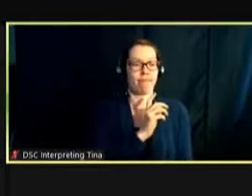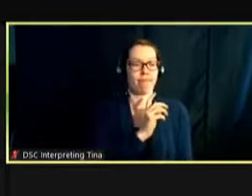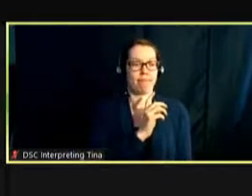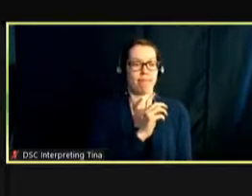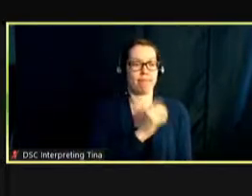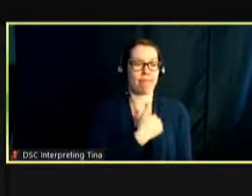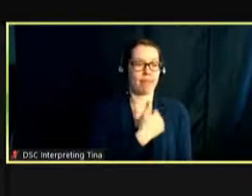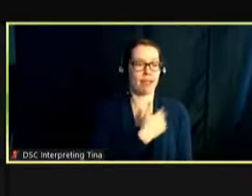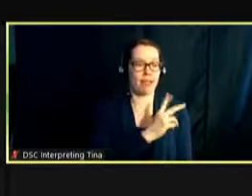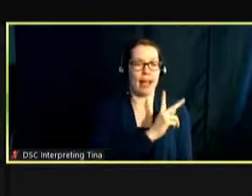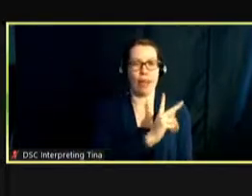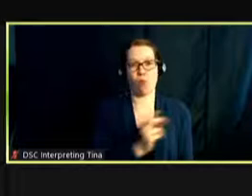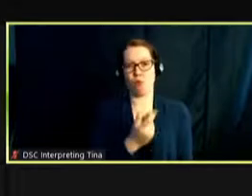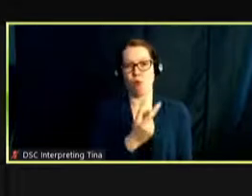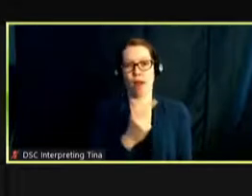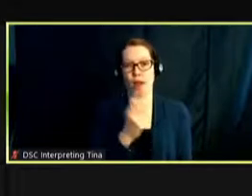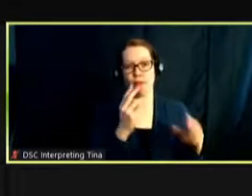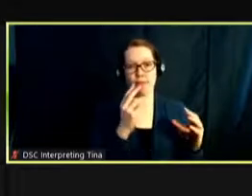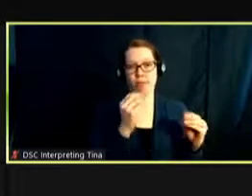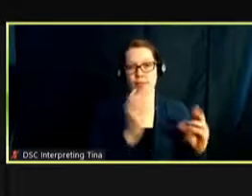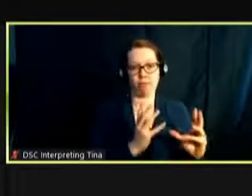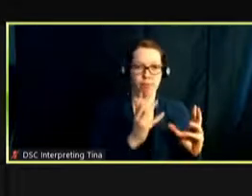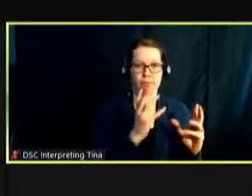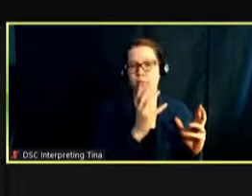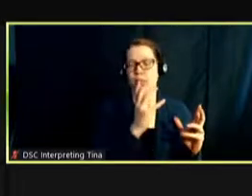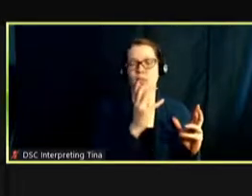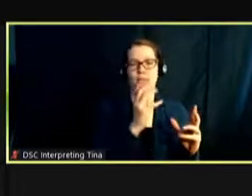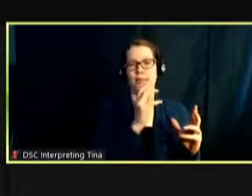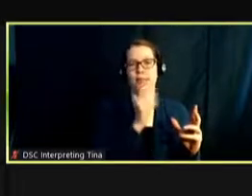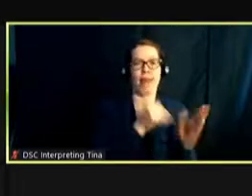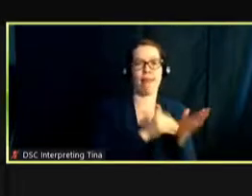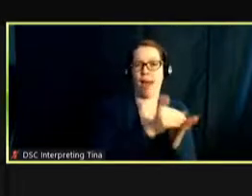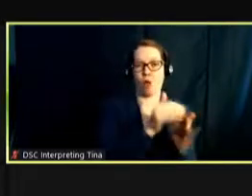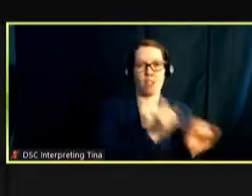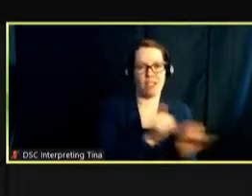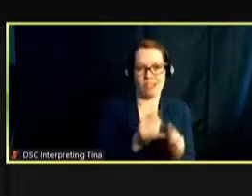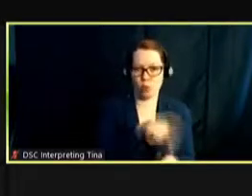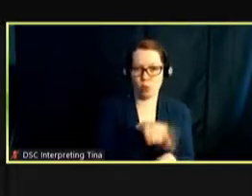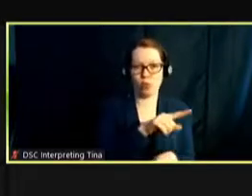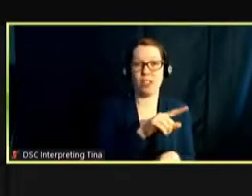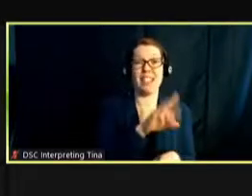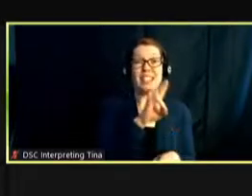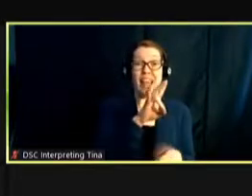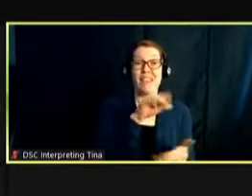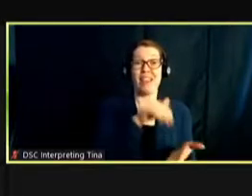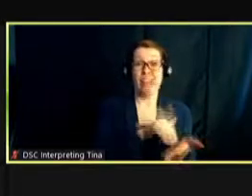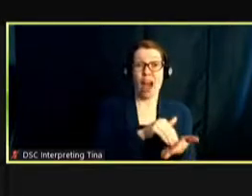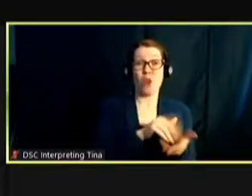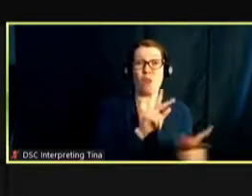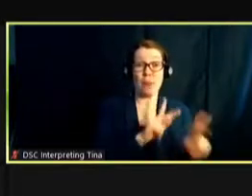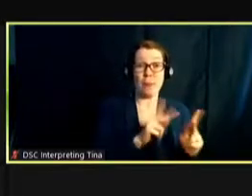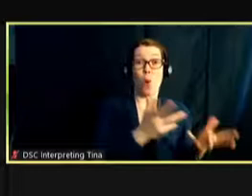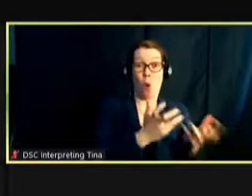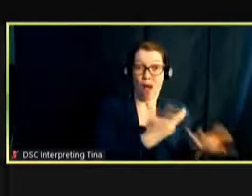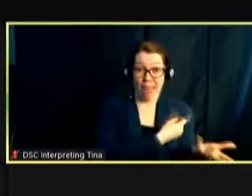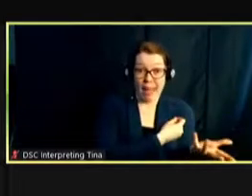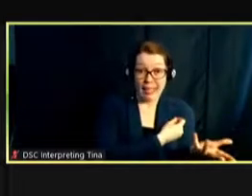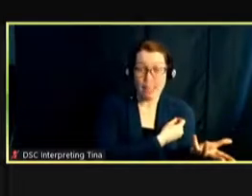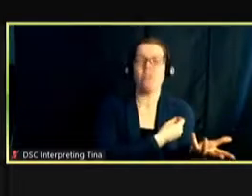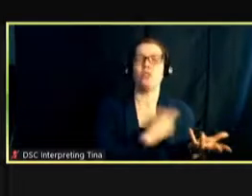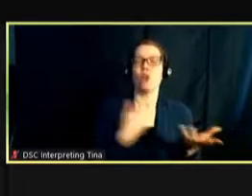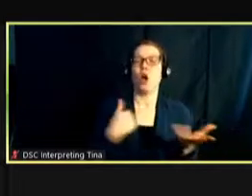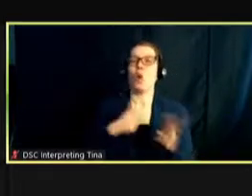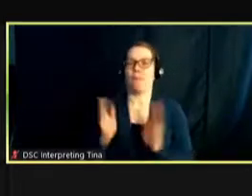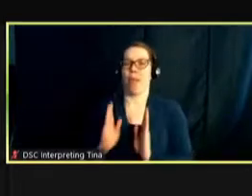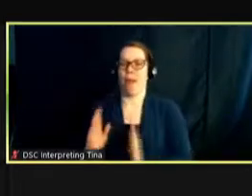going to throw a number out. There's 10,000 individuals K through 12. We know that 7,000 have said they want to be vaccinated. So we can start planning